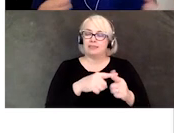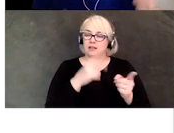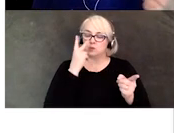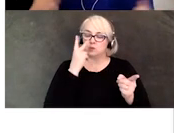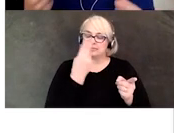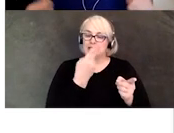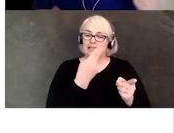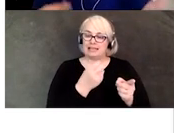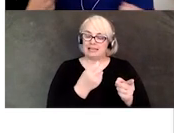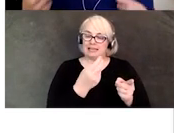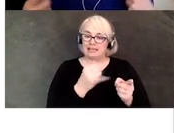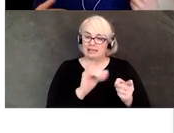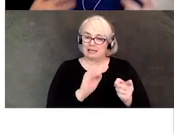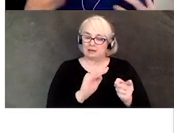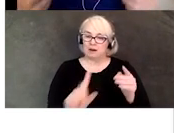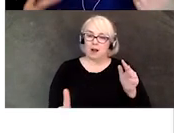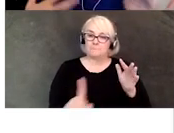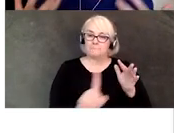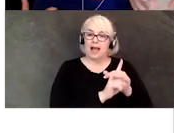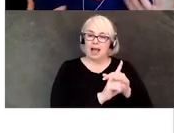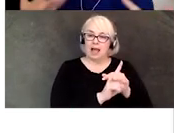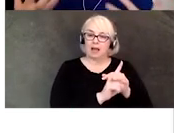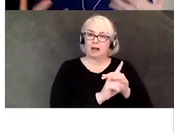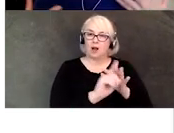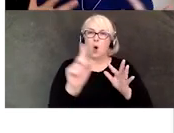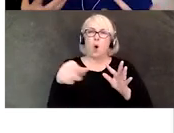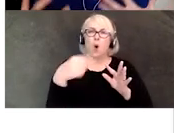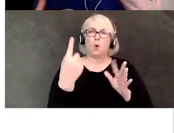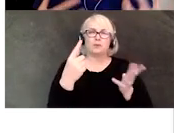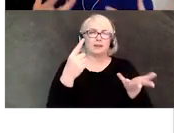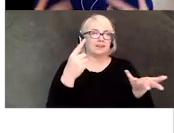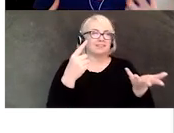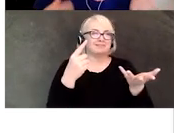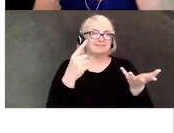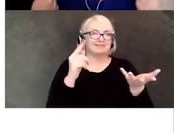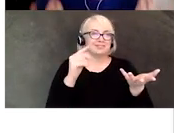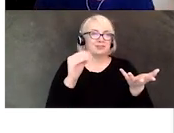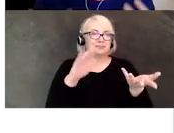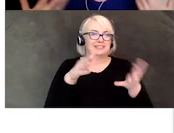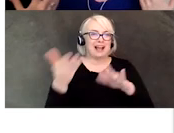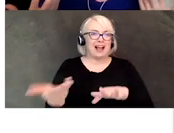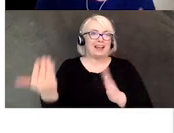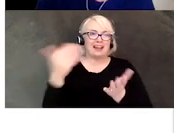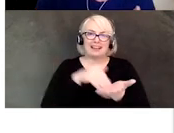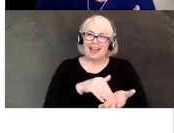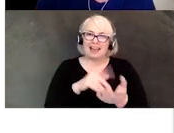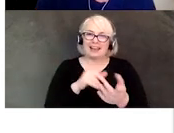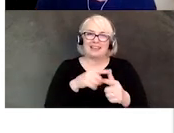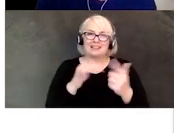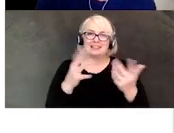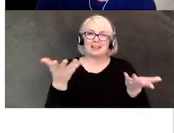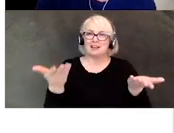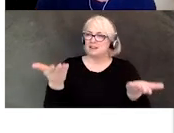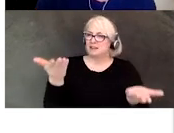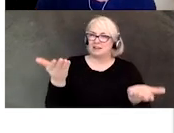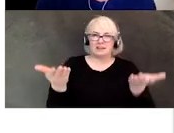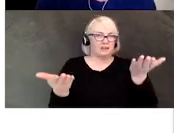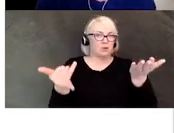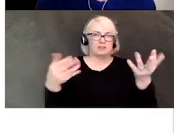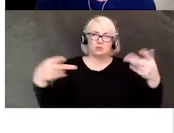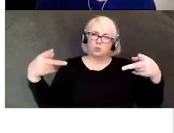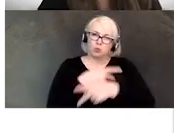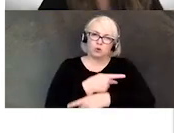And so the sort of like, what's, what's worse and the challenge of like, what could be the most heartbreaking thing, um,